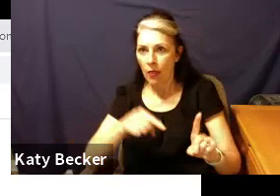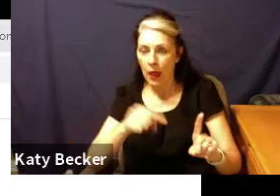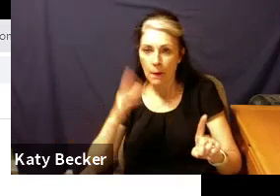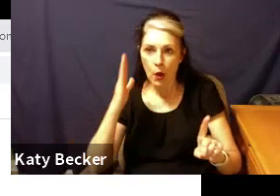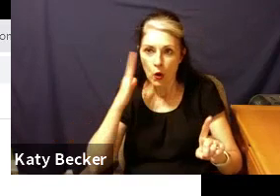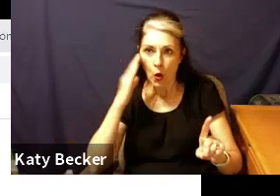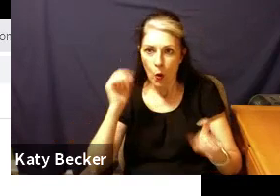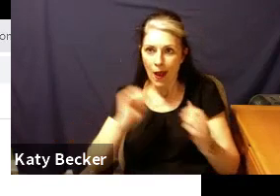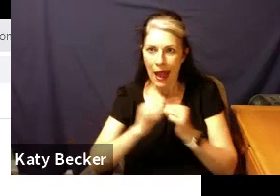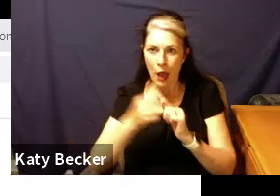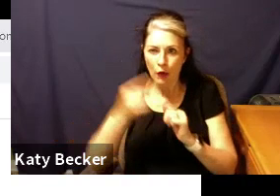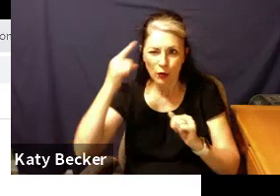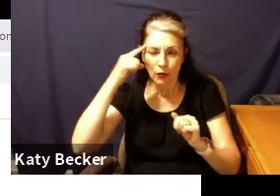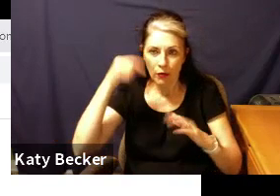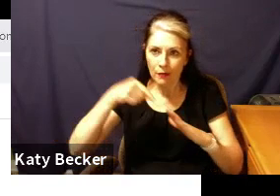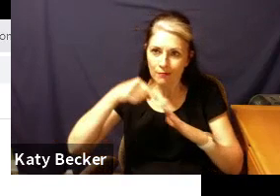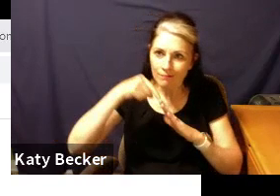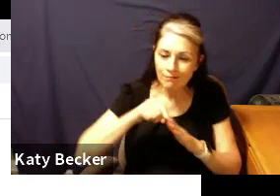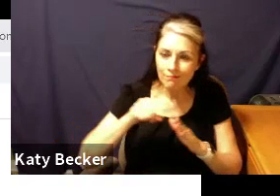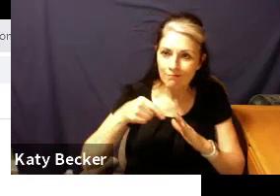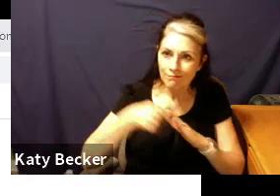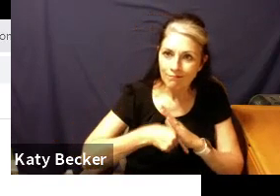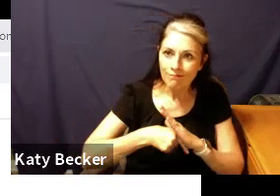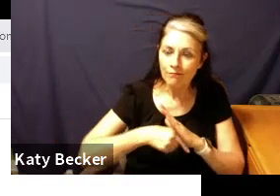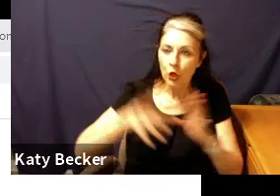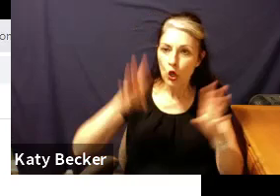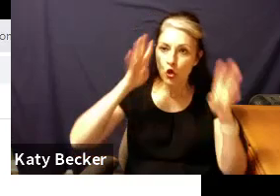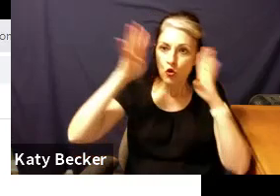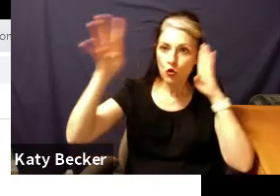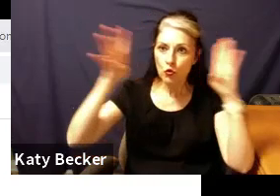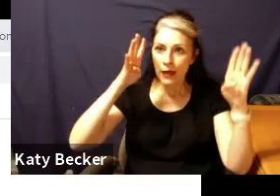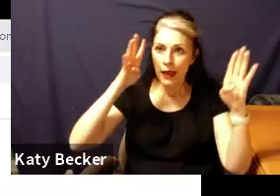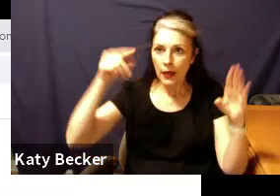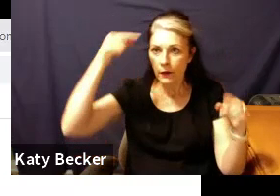think critically. They need to be creative. They need to learn how to